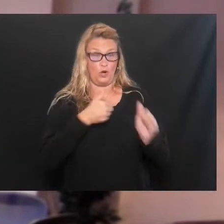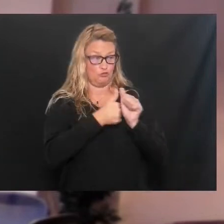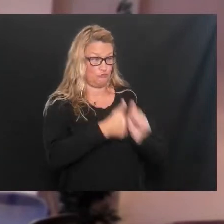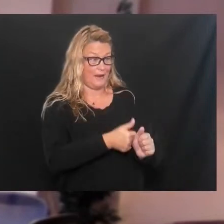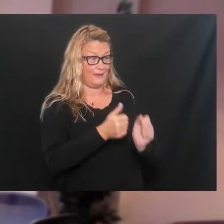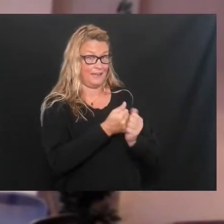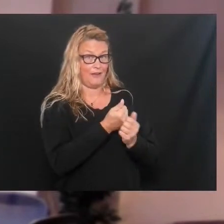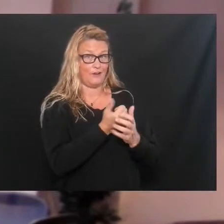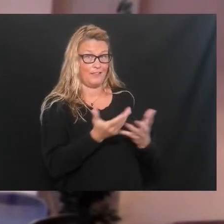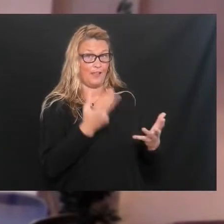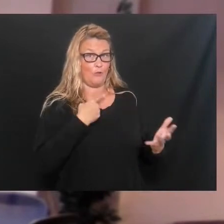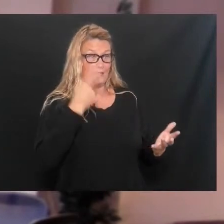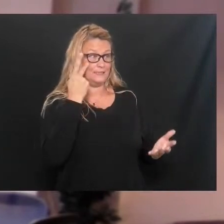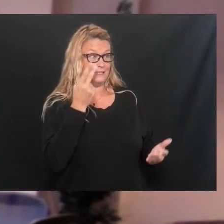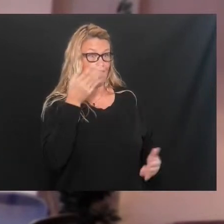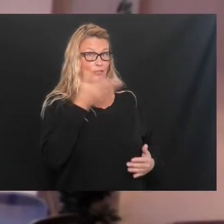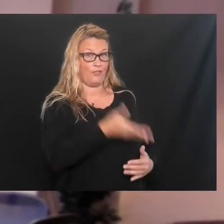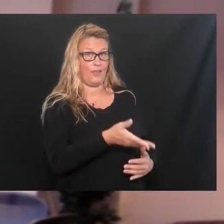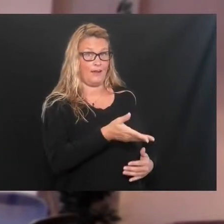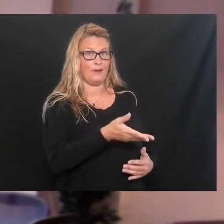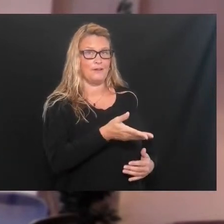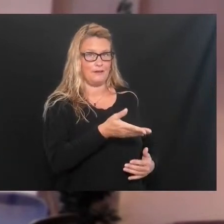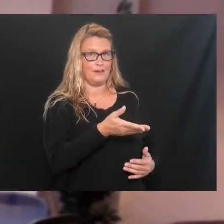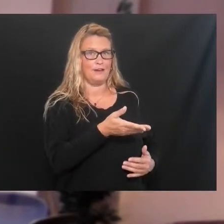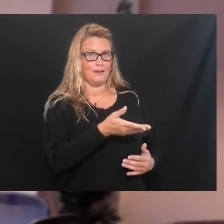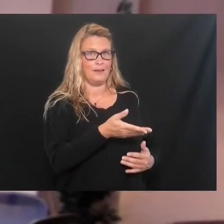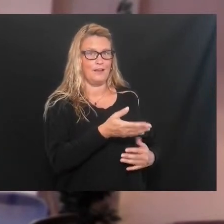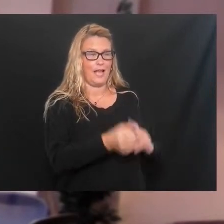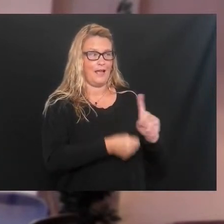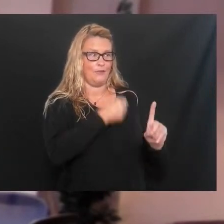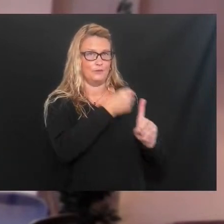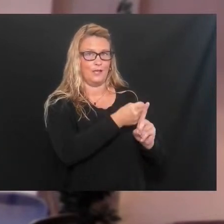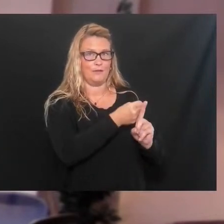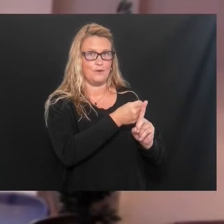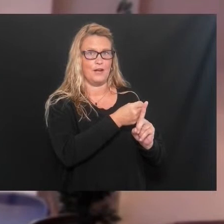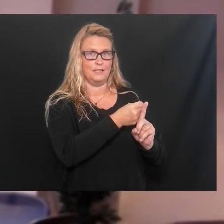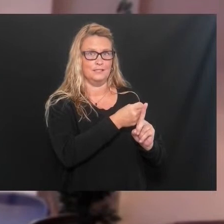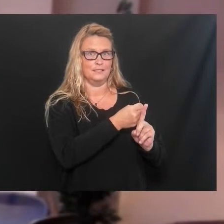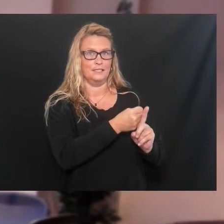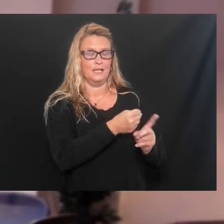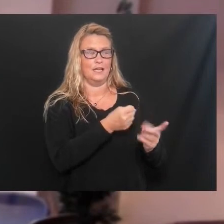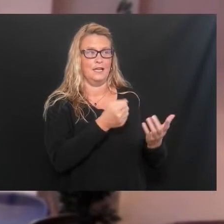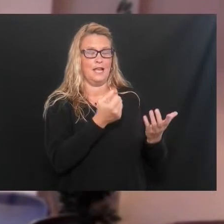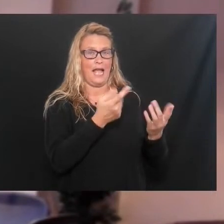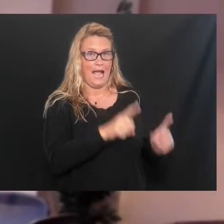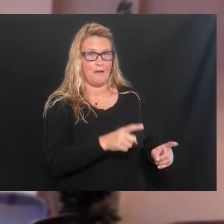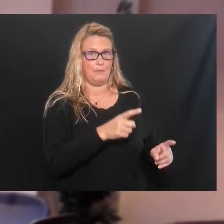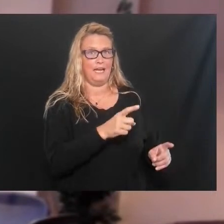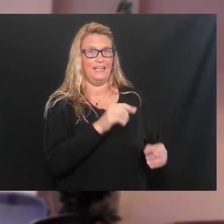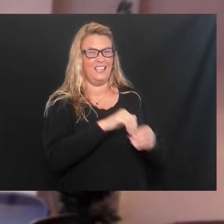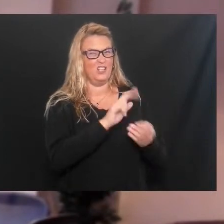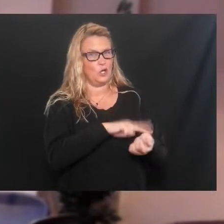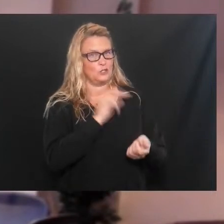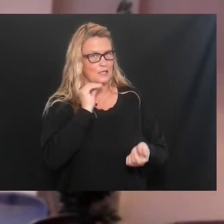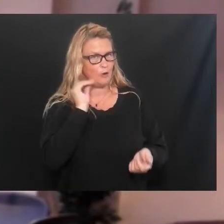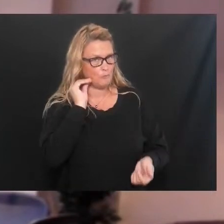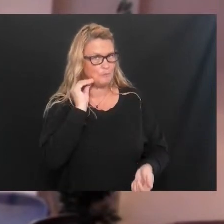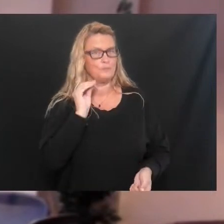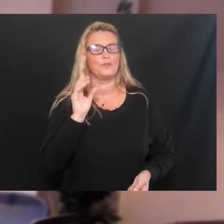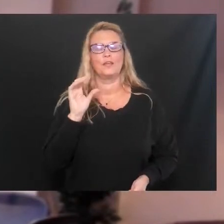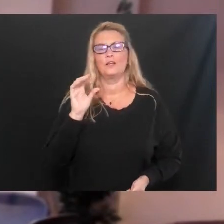do see some of these people in these outbreaks having vaccine breakthrough cases. So we